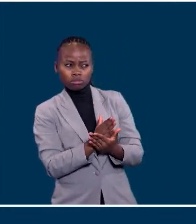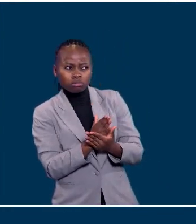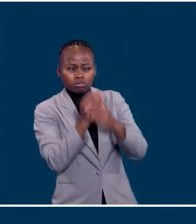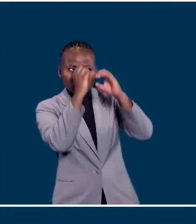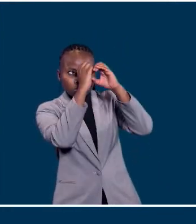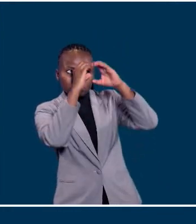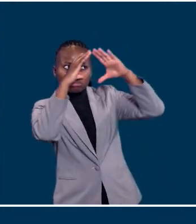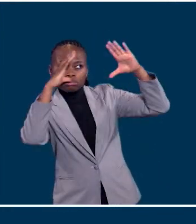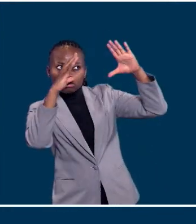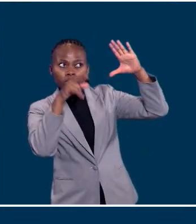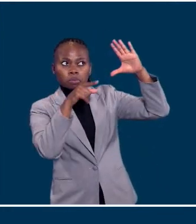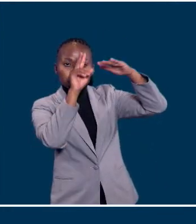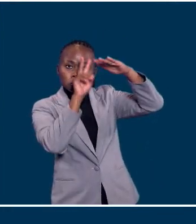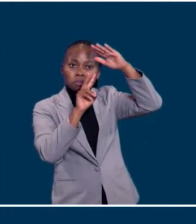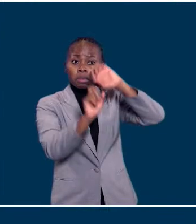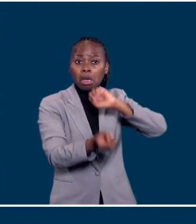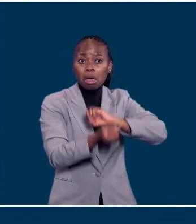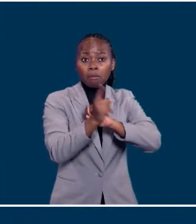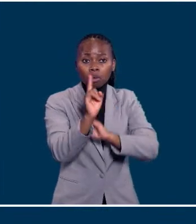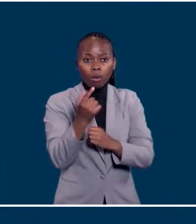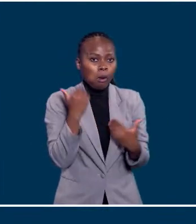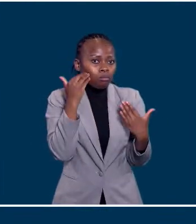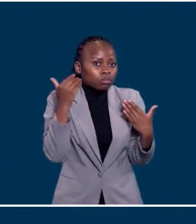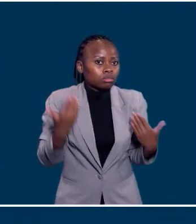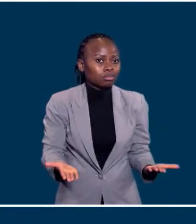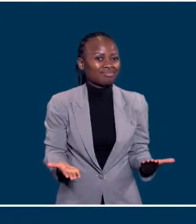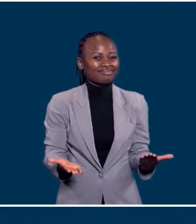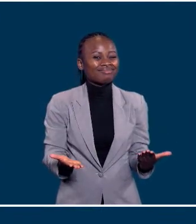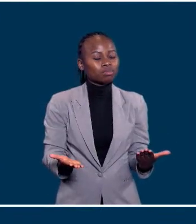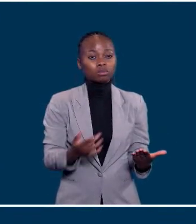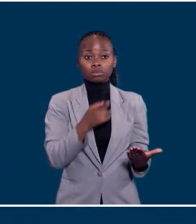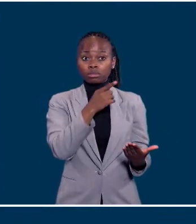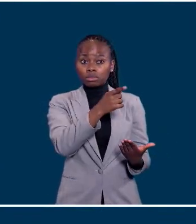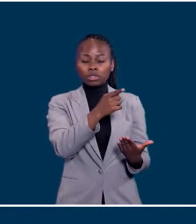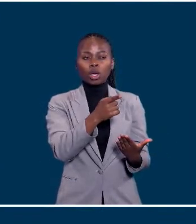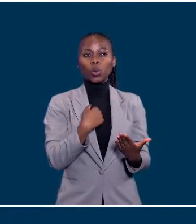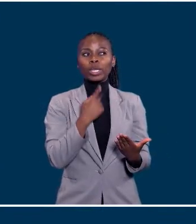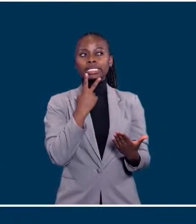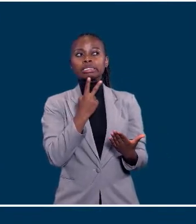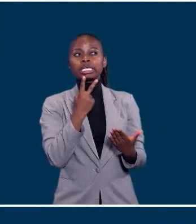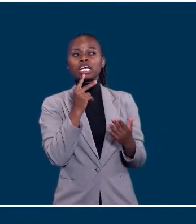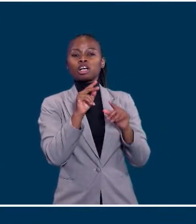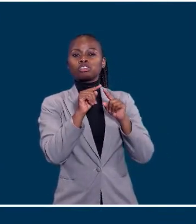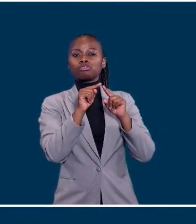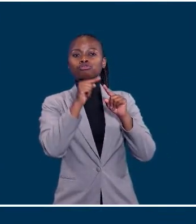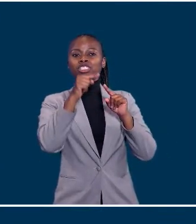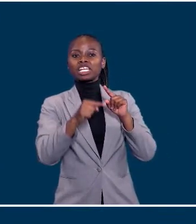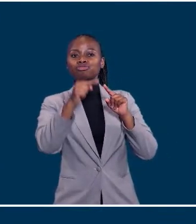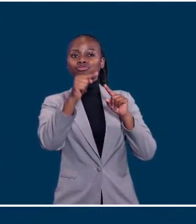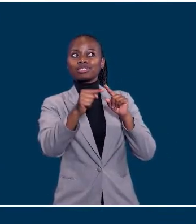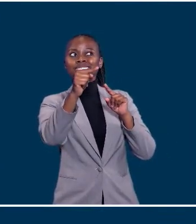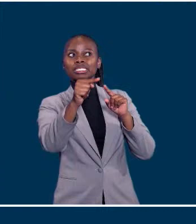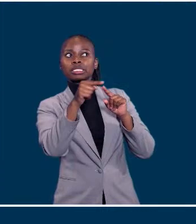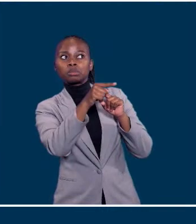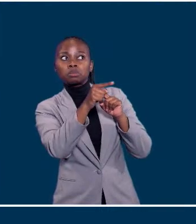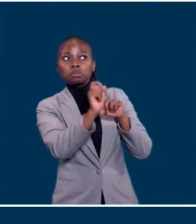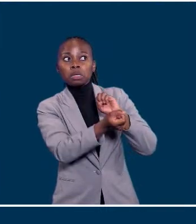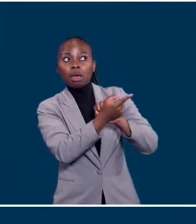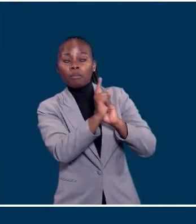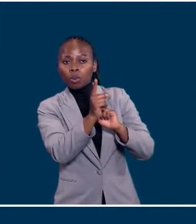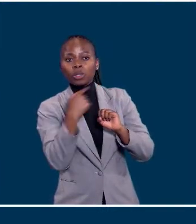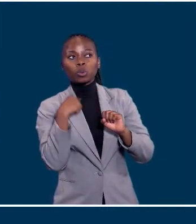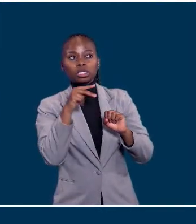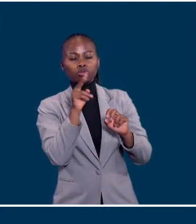hard to read. And that gives rise to a lot of uncertainty about the trajectories that our economies will go on and what